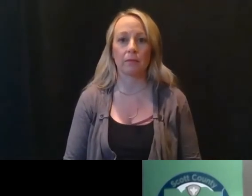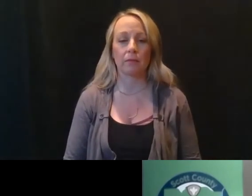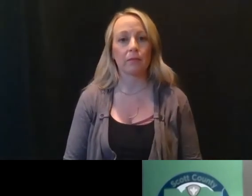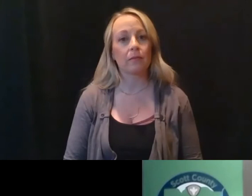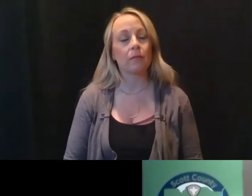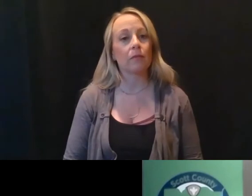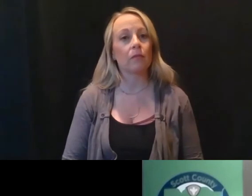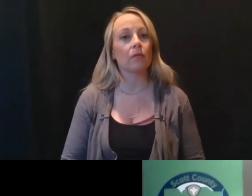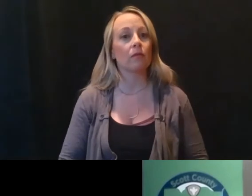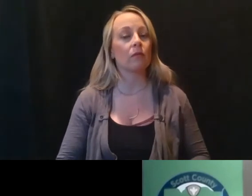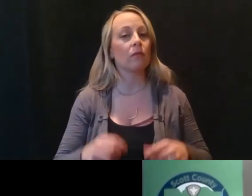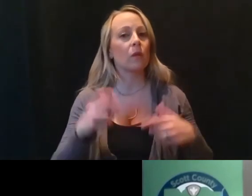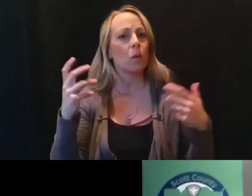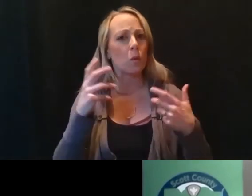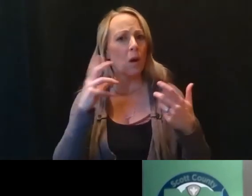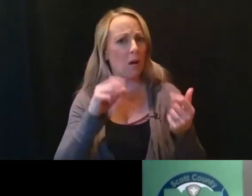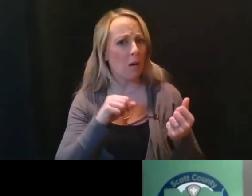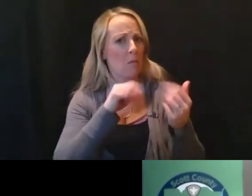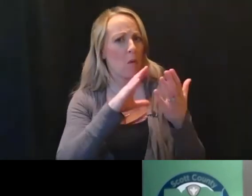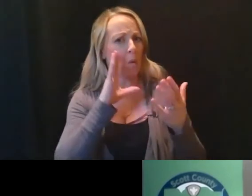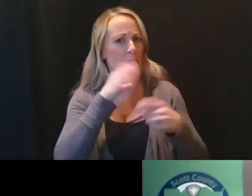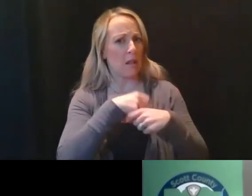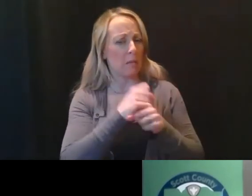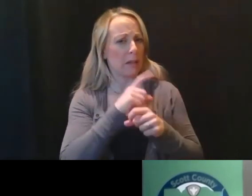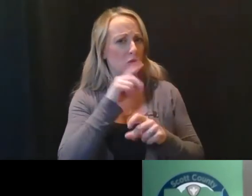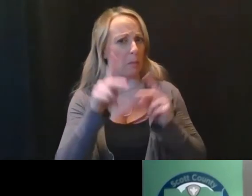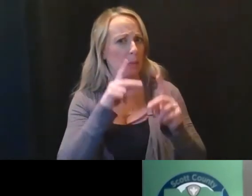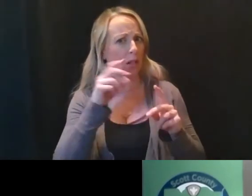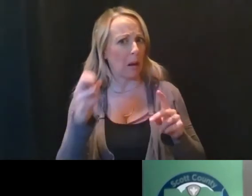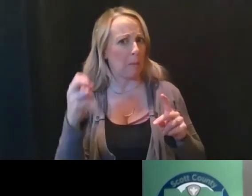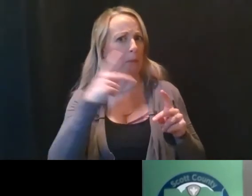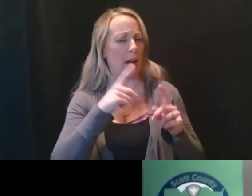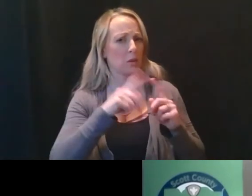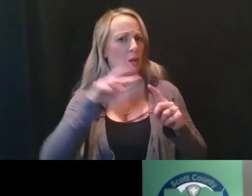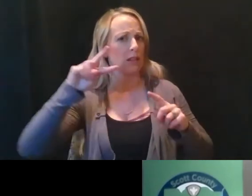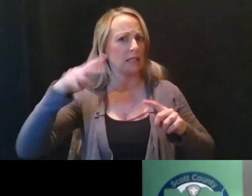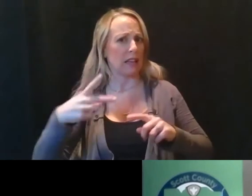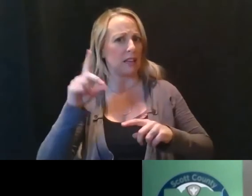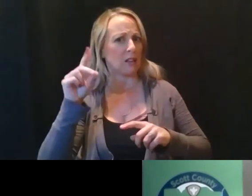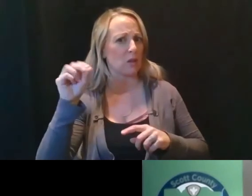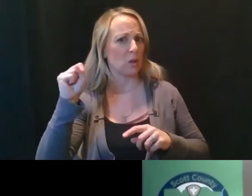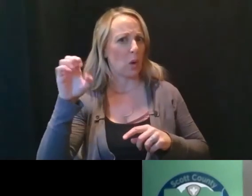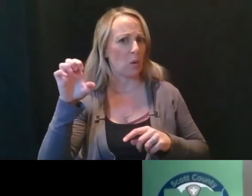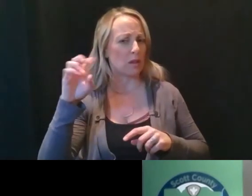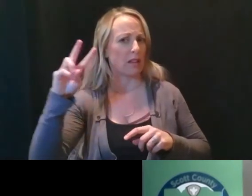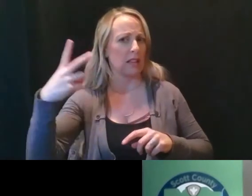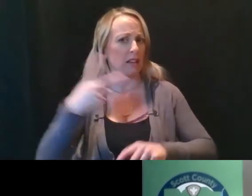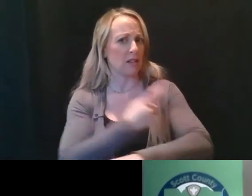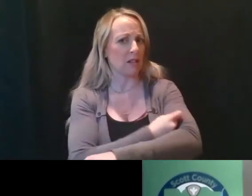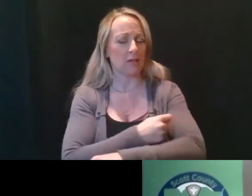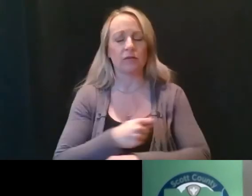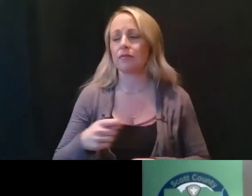What are the ways that we will make sure that people come back for their second doses, Ed? Well,